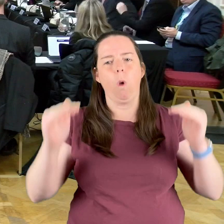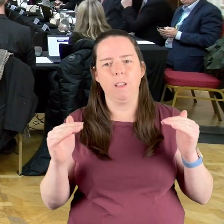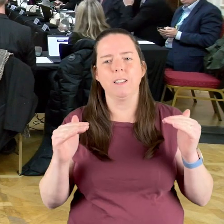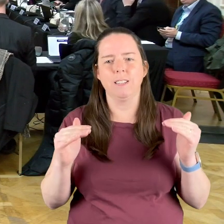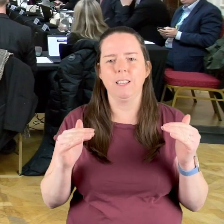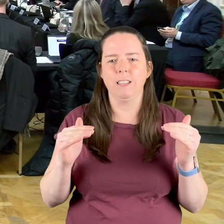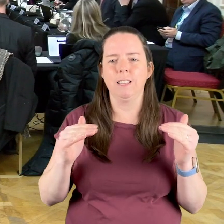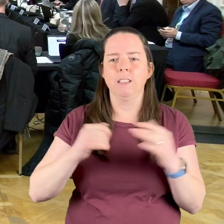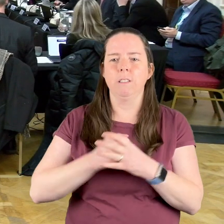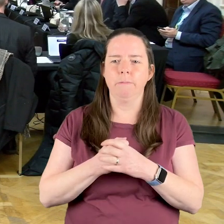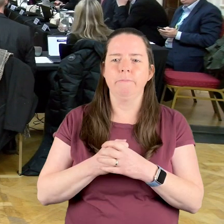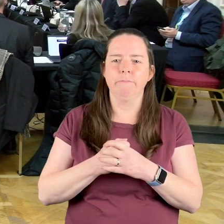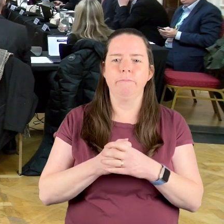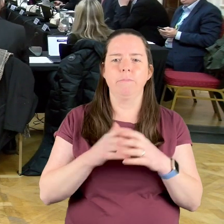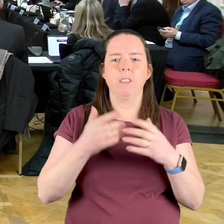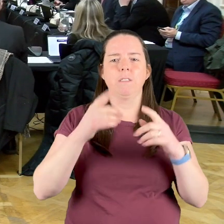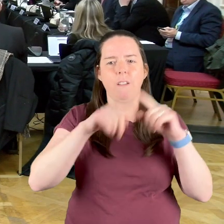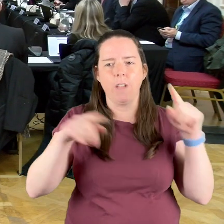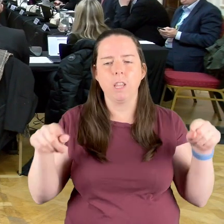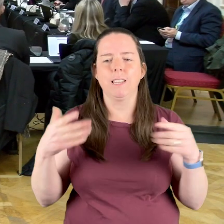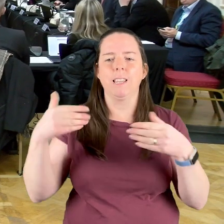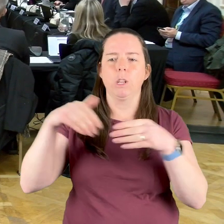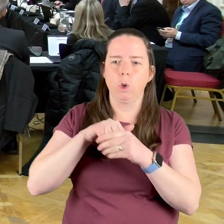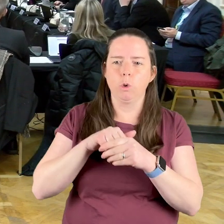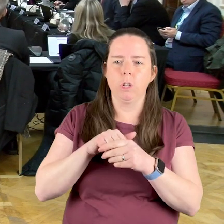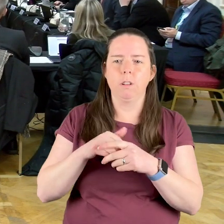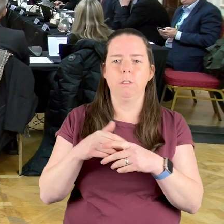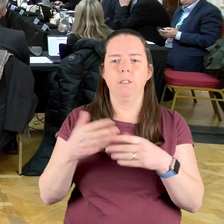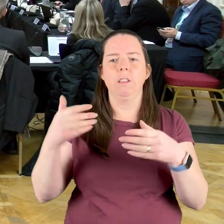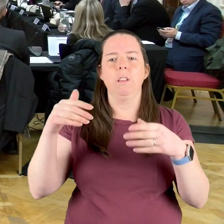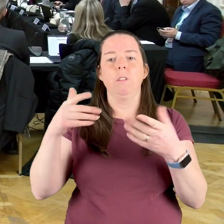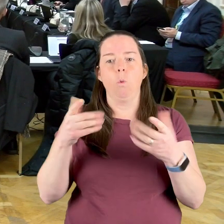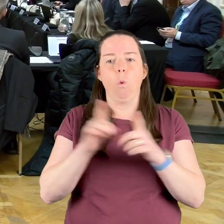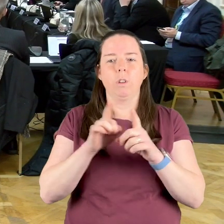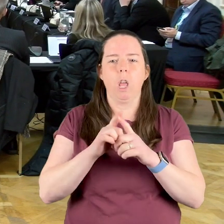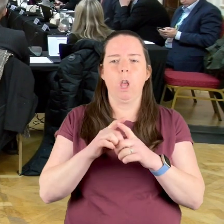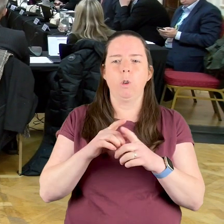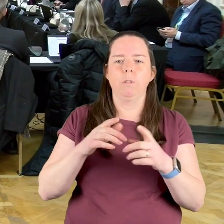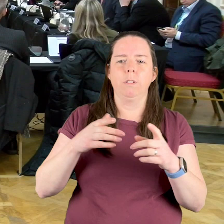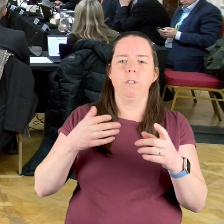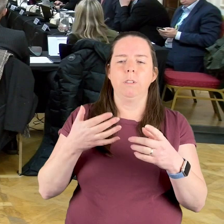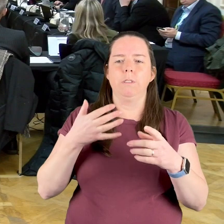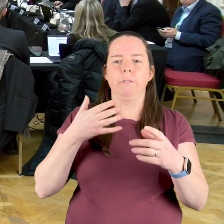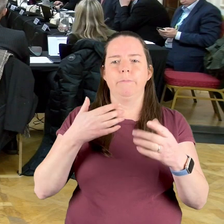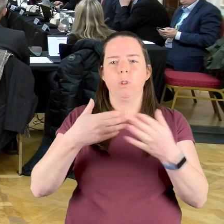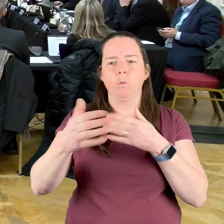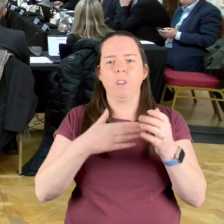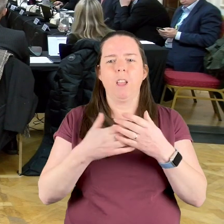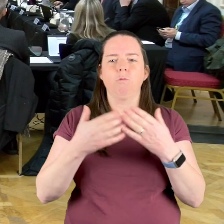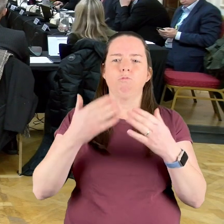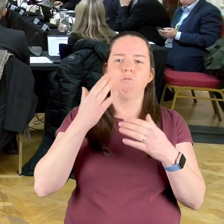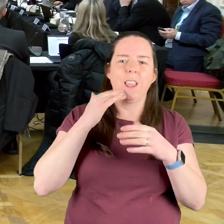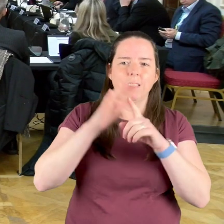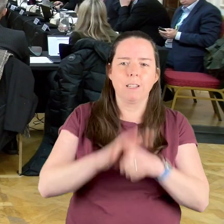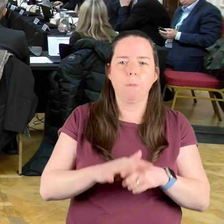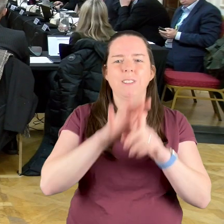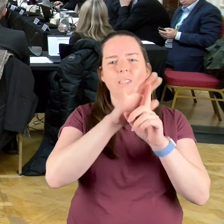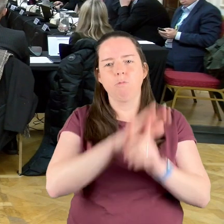equality, diversity and inclusion, including tackling racism and discrimination. We champion collectively the Green Agenda, and that